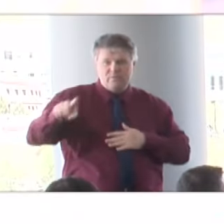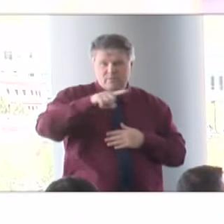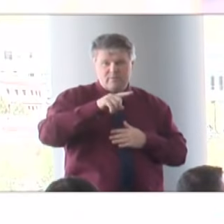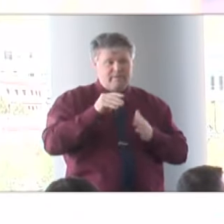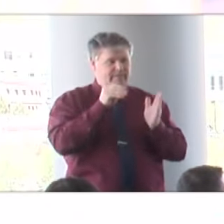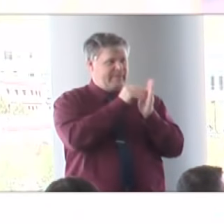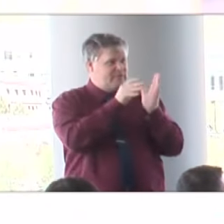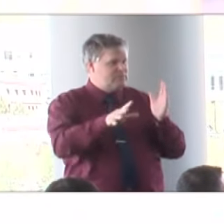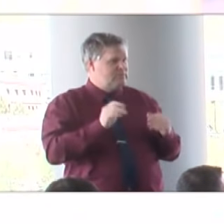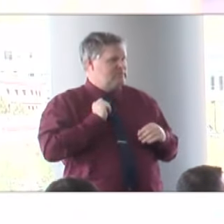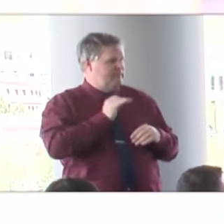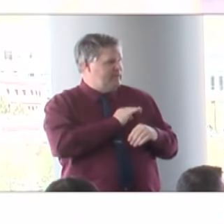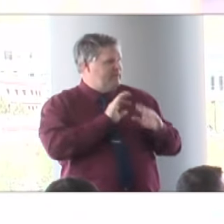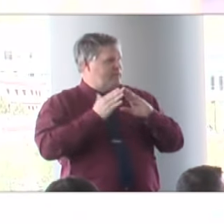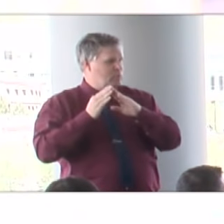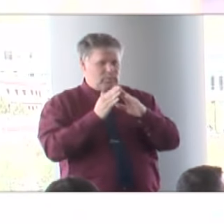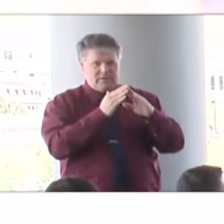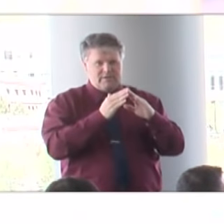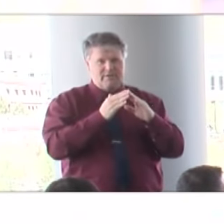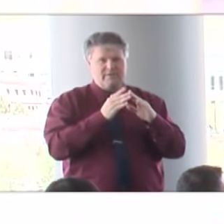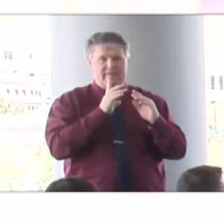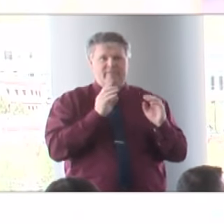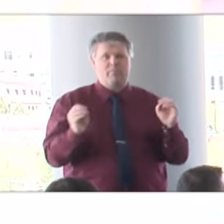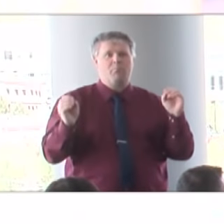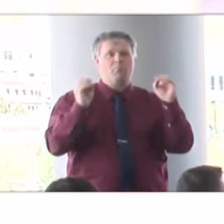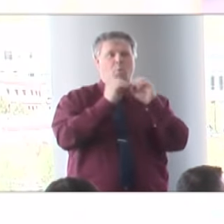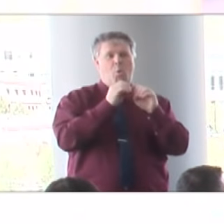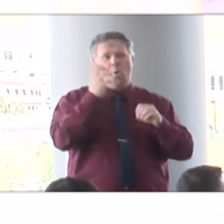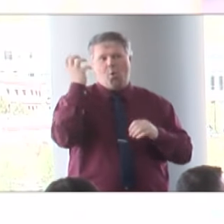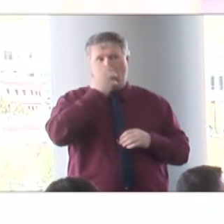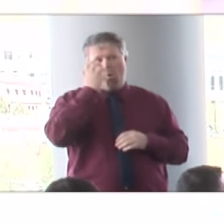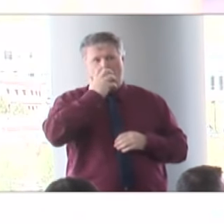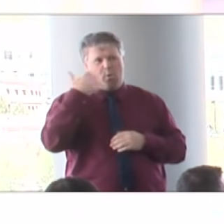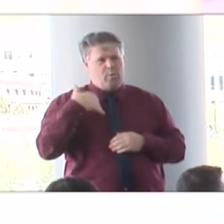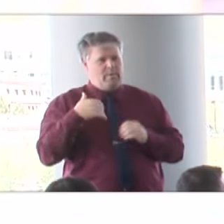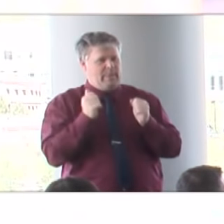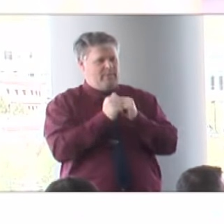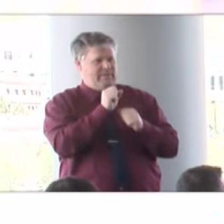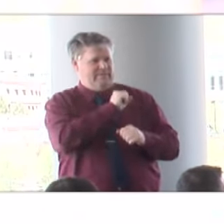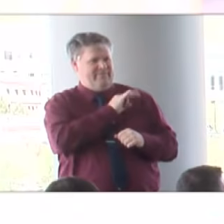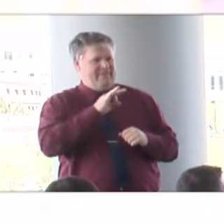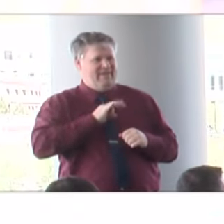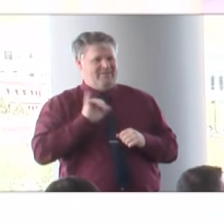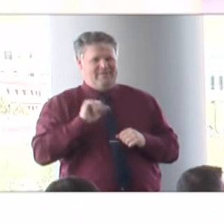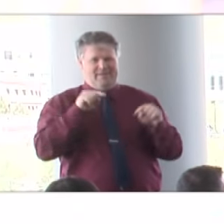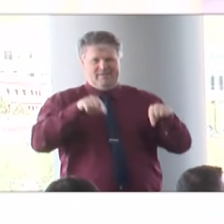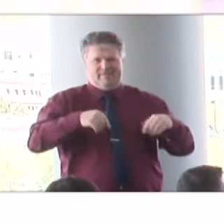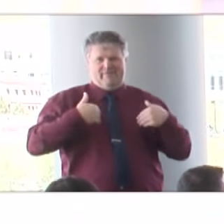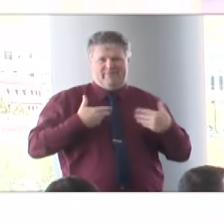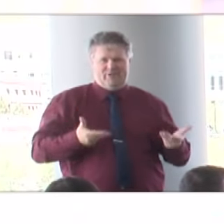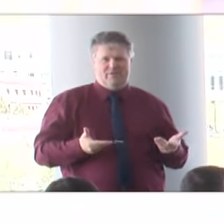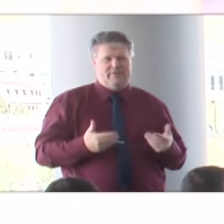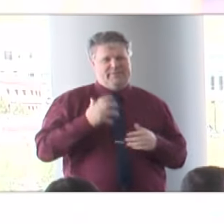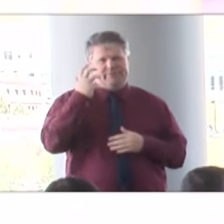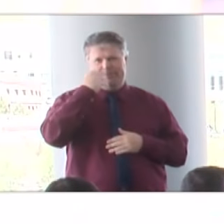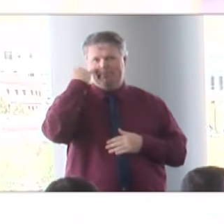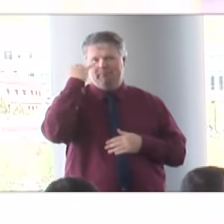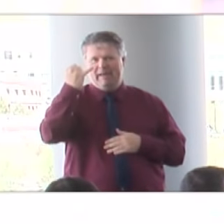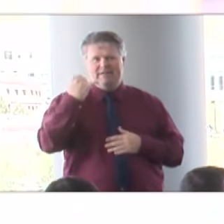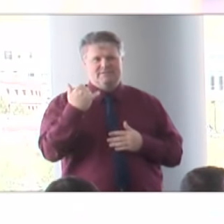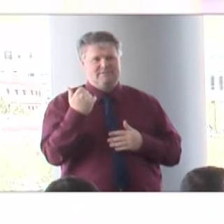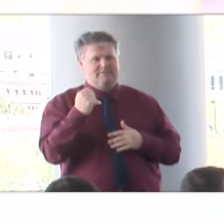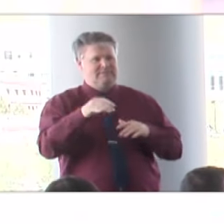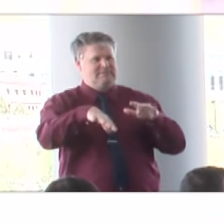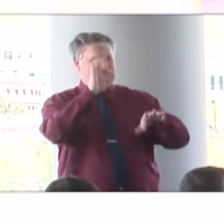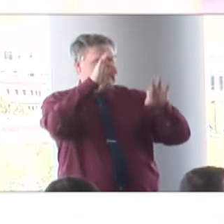the students, the faculty, and the community is even greater. With faculty like this, you can imagine, discover,